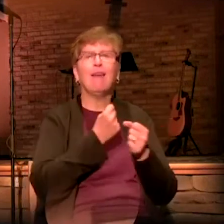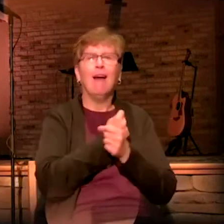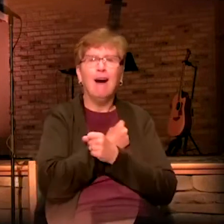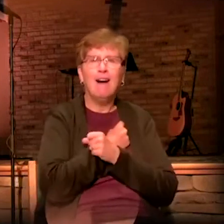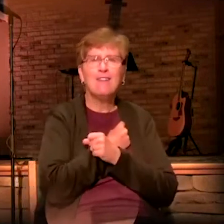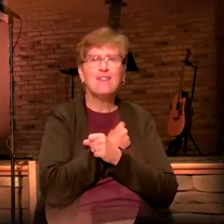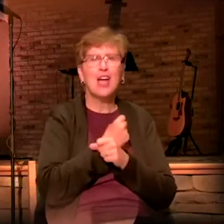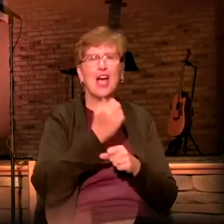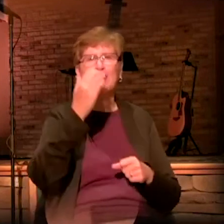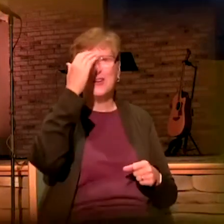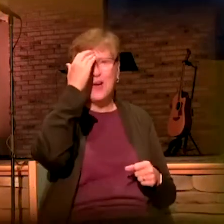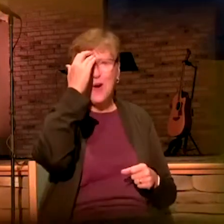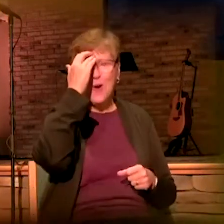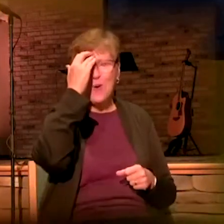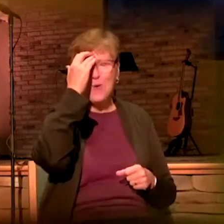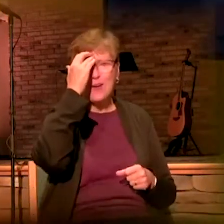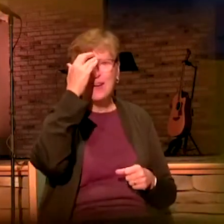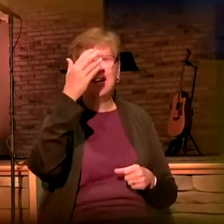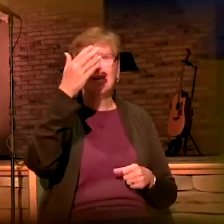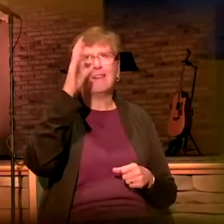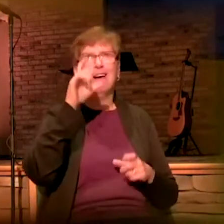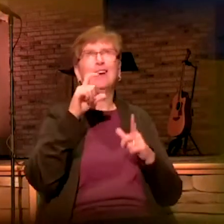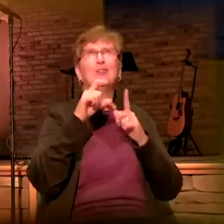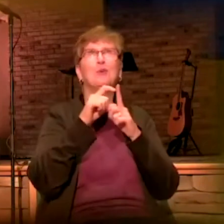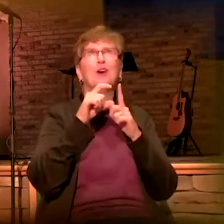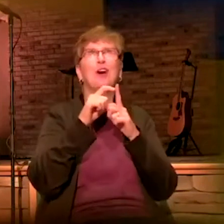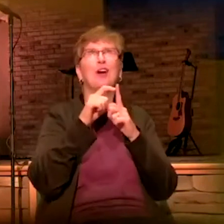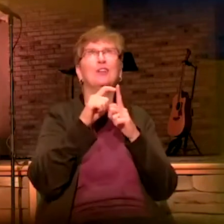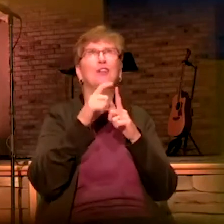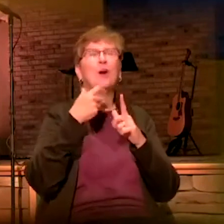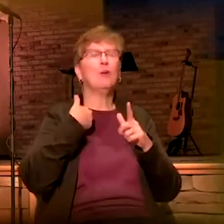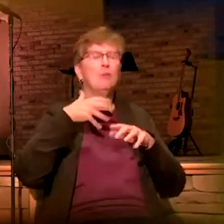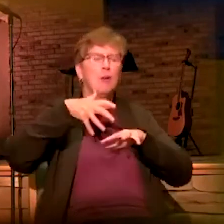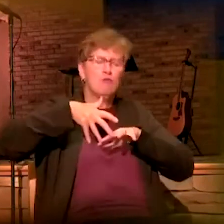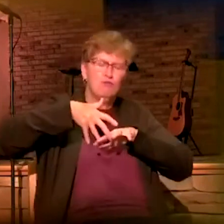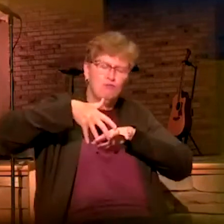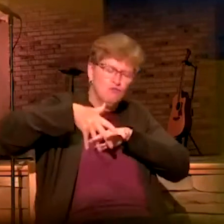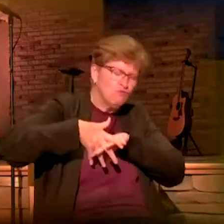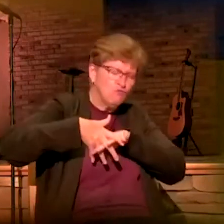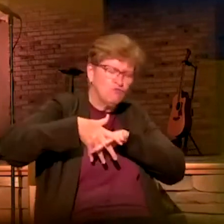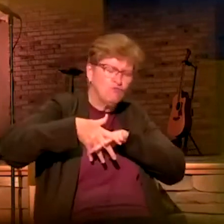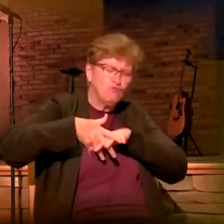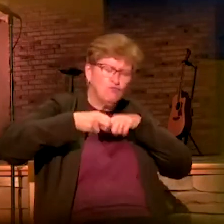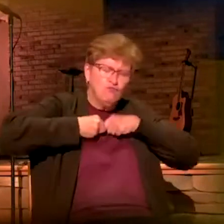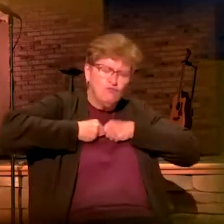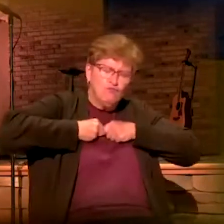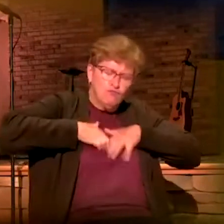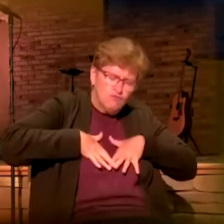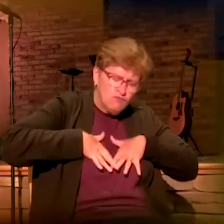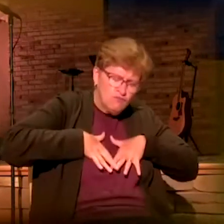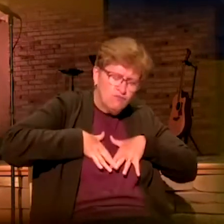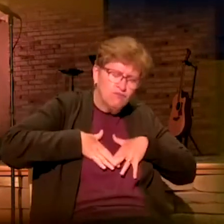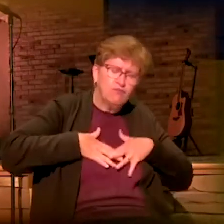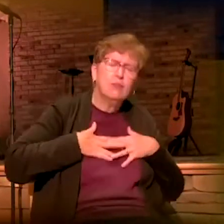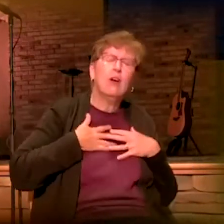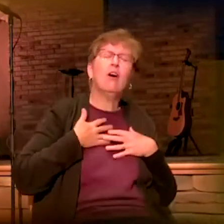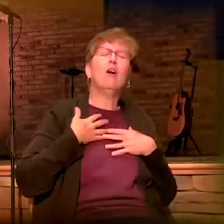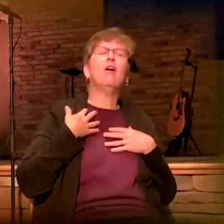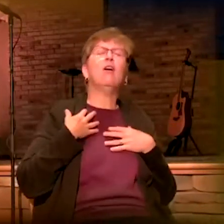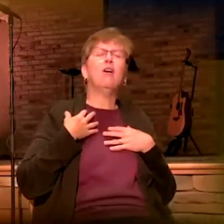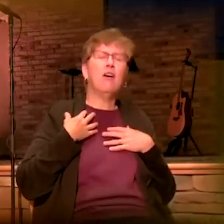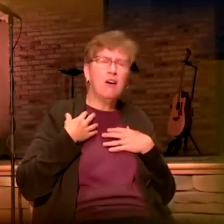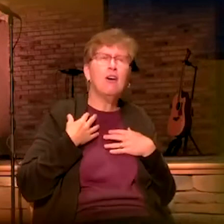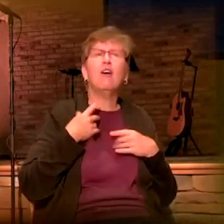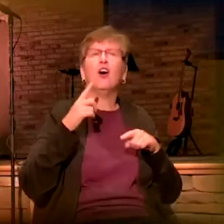word so that we would be so saturated with Scripture that we couldn't help but talk about